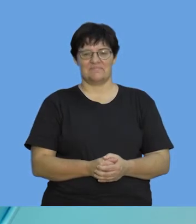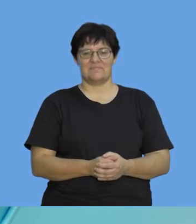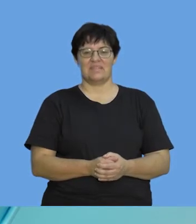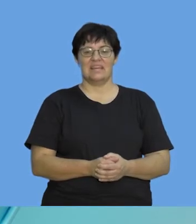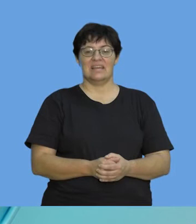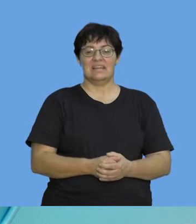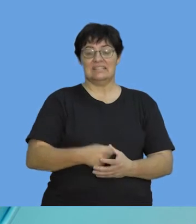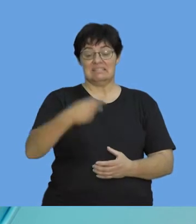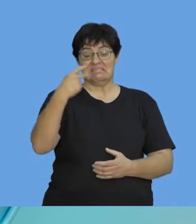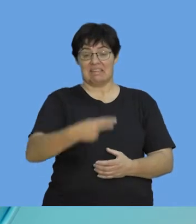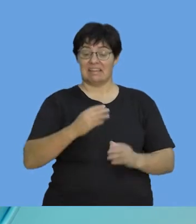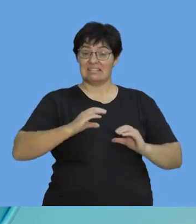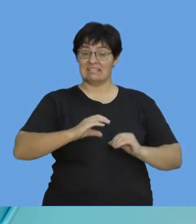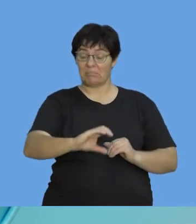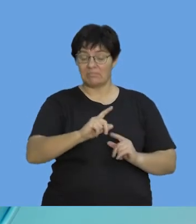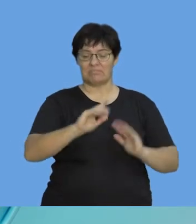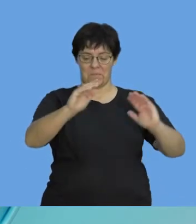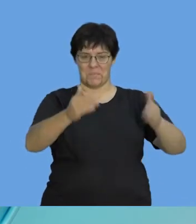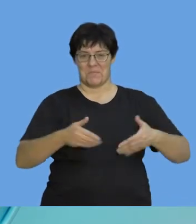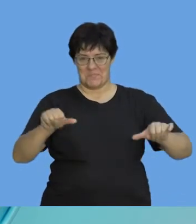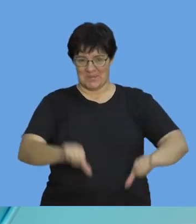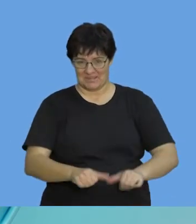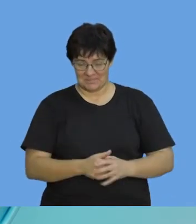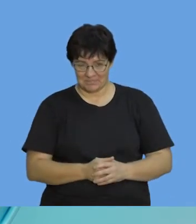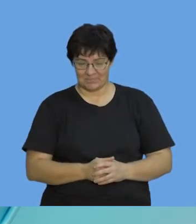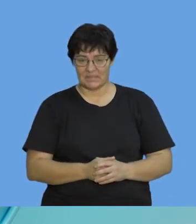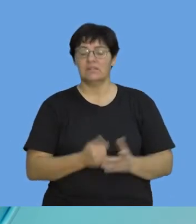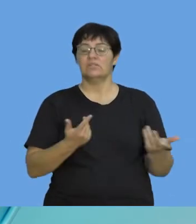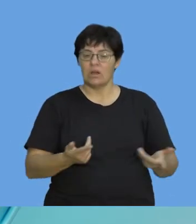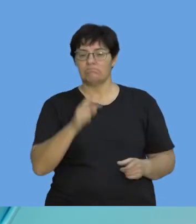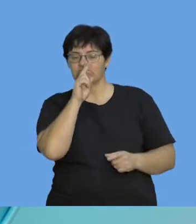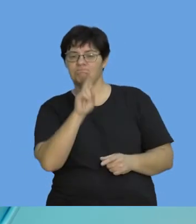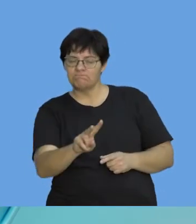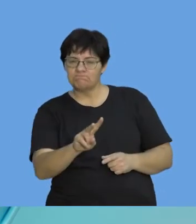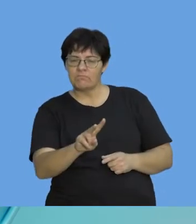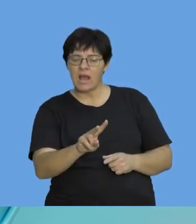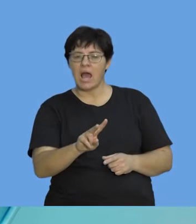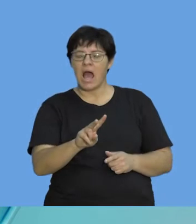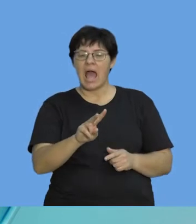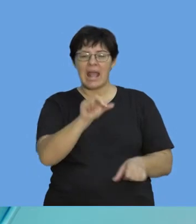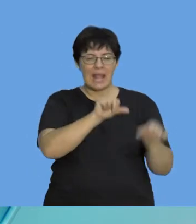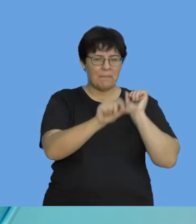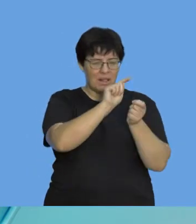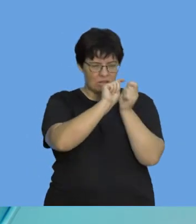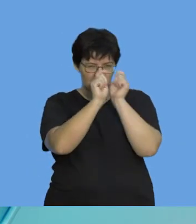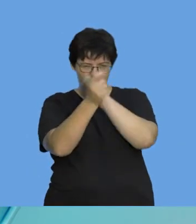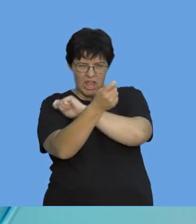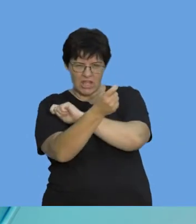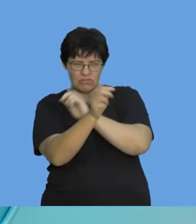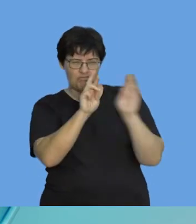welcome back to our second segment. We're still looking into the quantitative aspects of chemical change, but our focus for now is